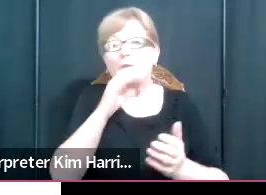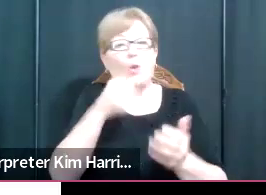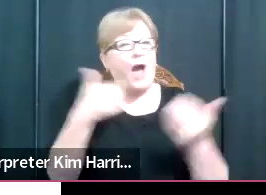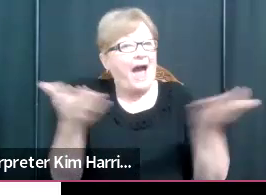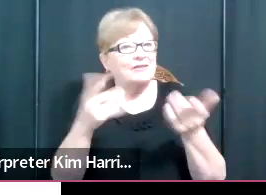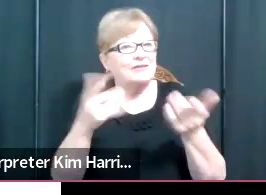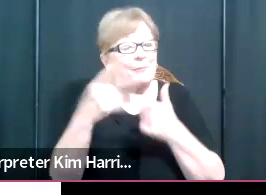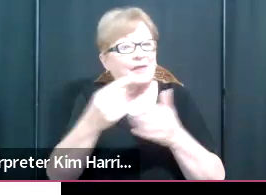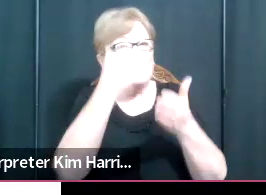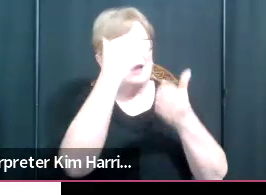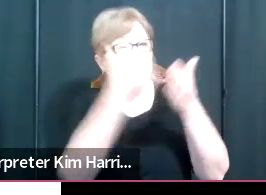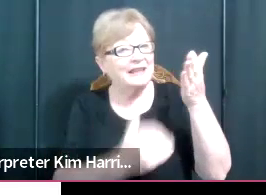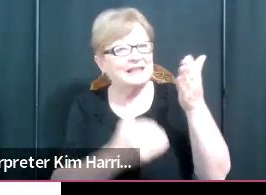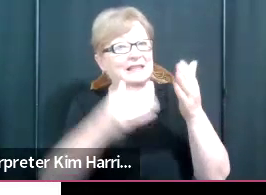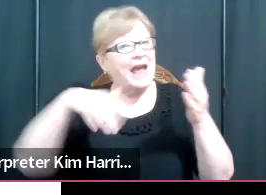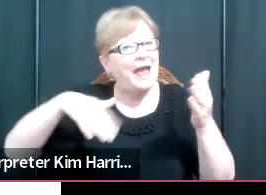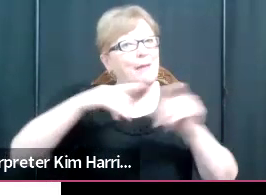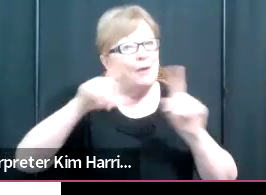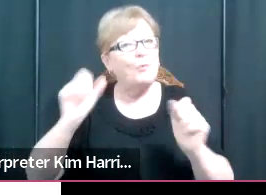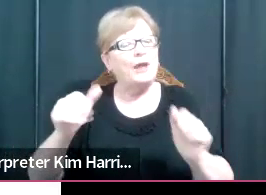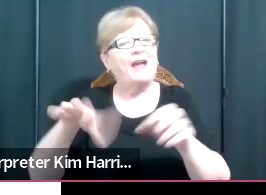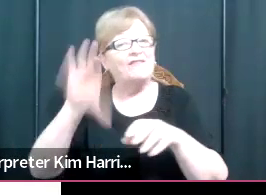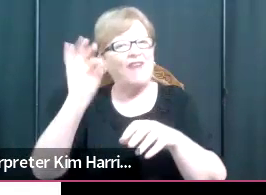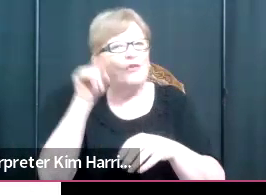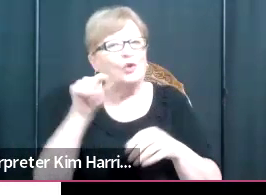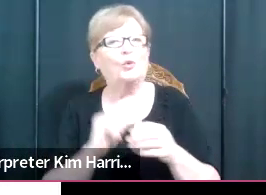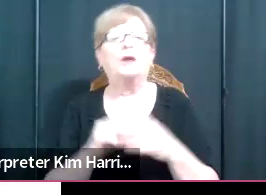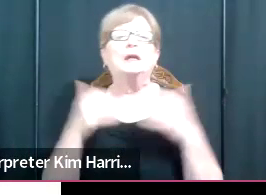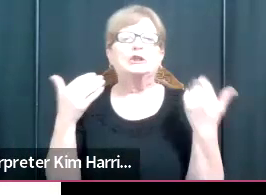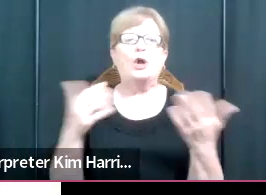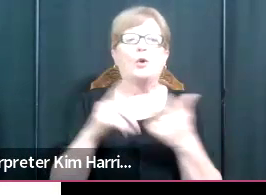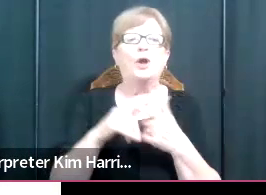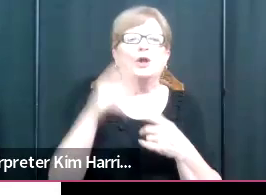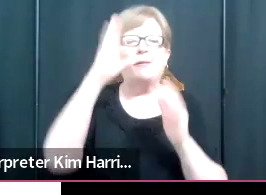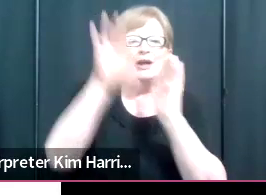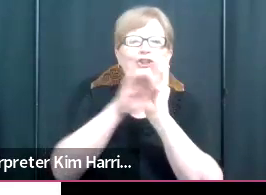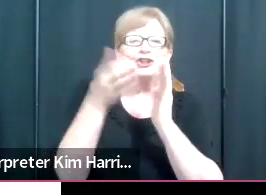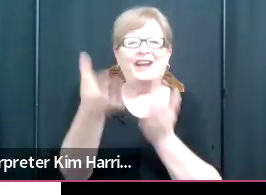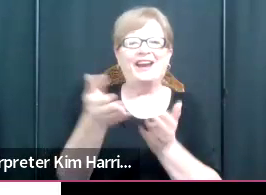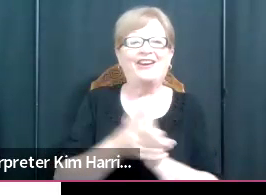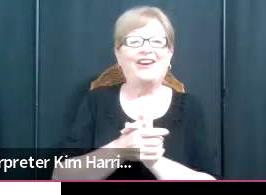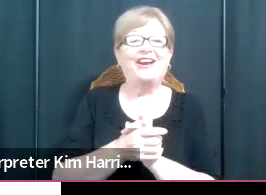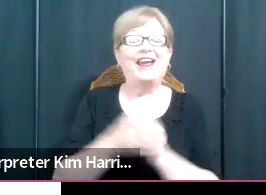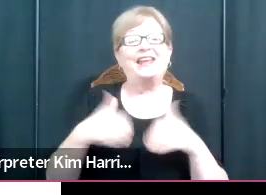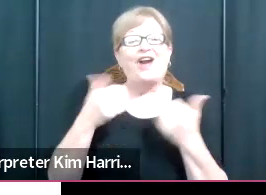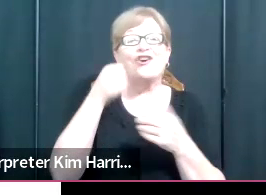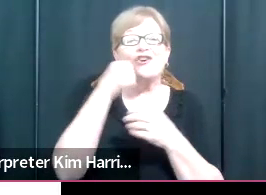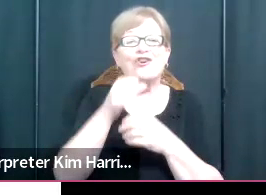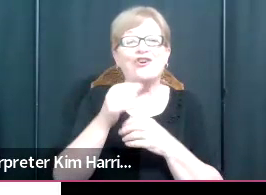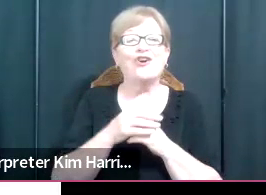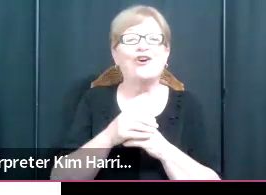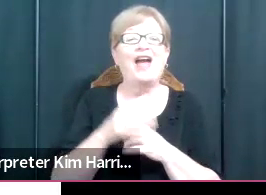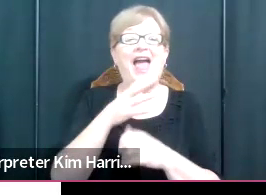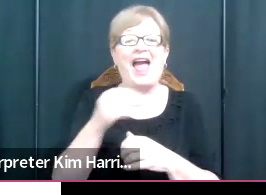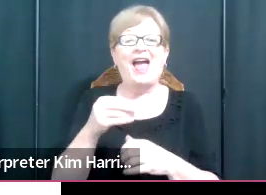inventory that we actually have yet. So the picture on this slide is of a young girl and a